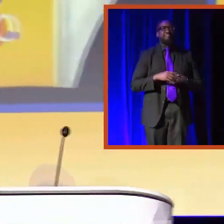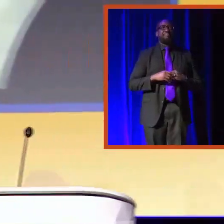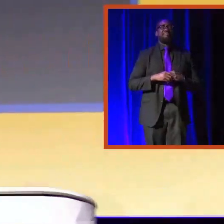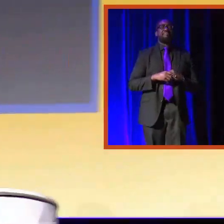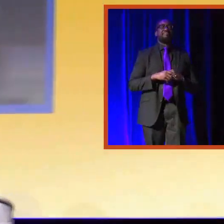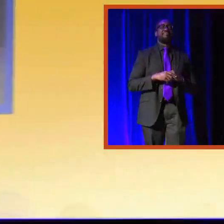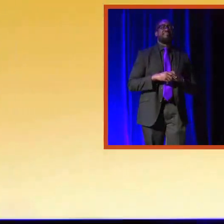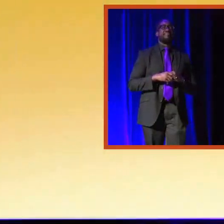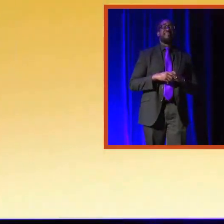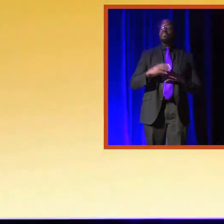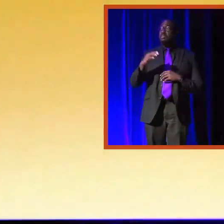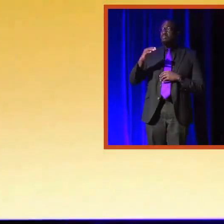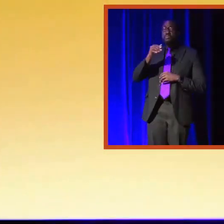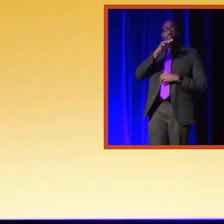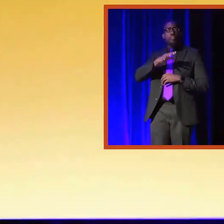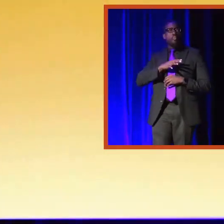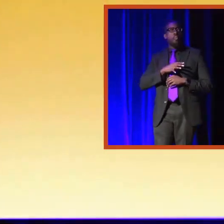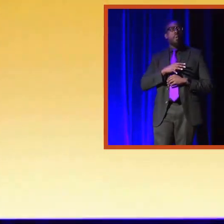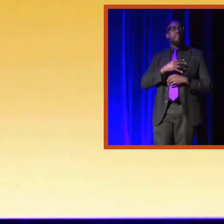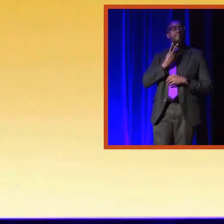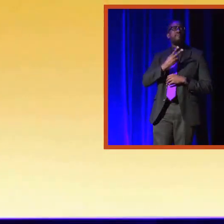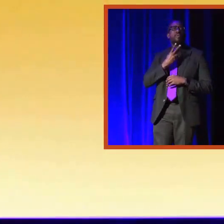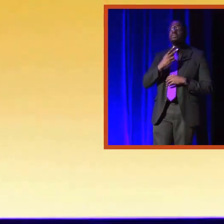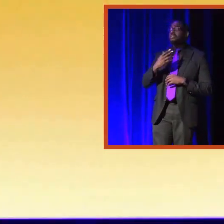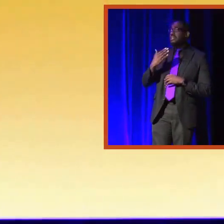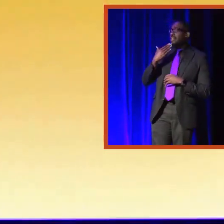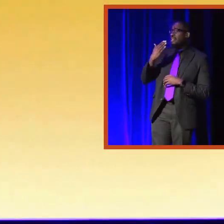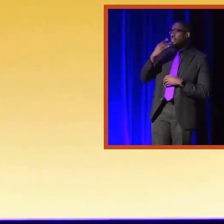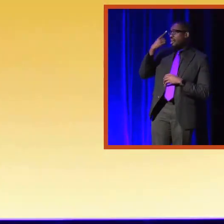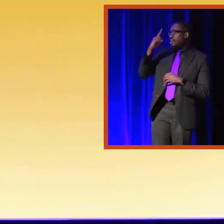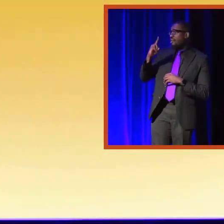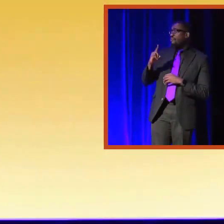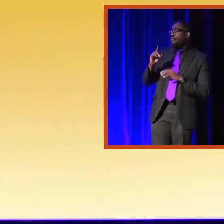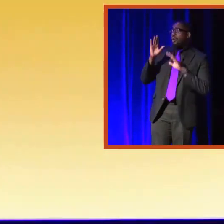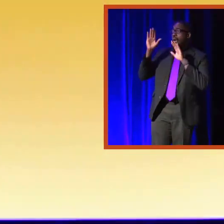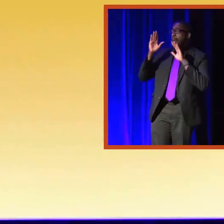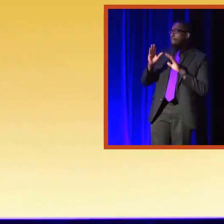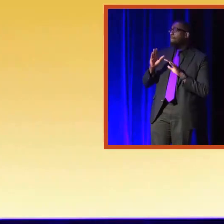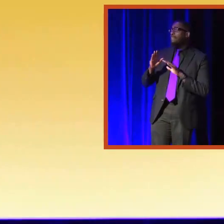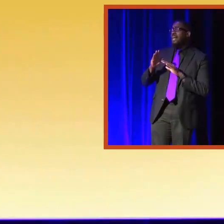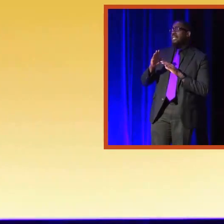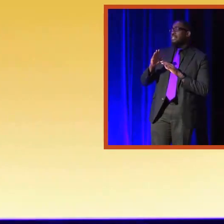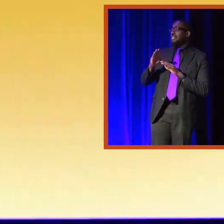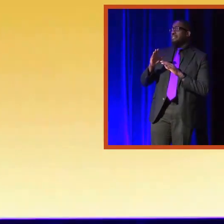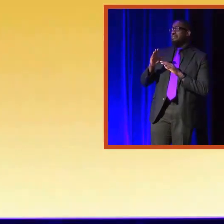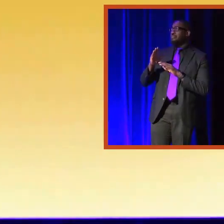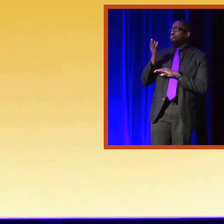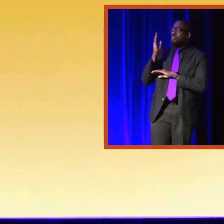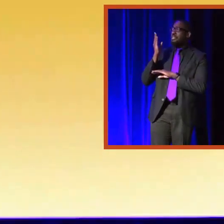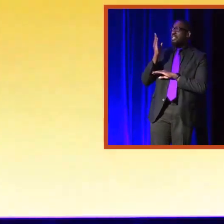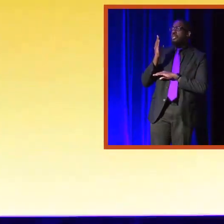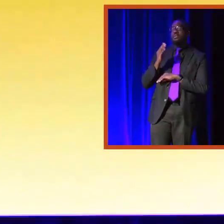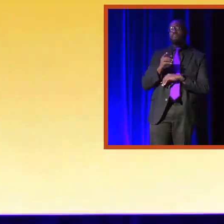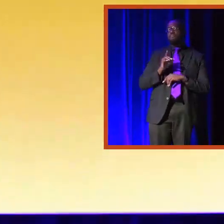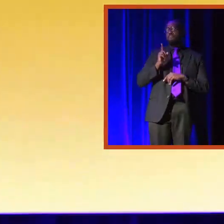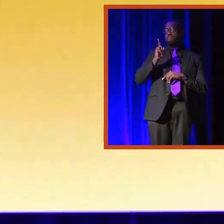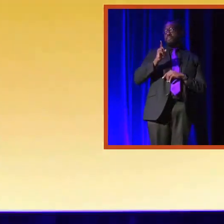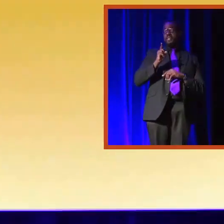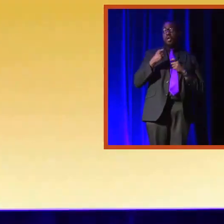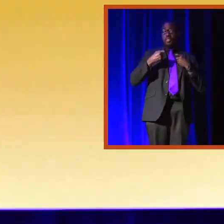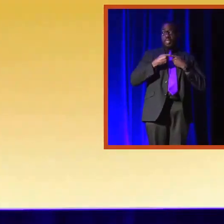Hi, thank you for amazing presentation. I was wondering, other than the electronic